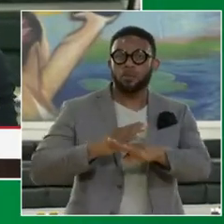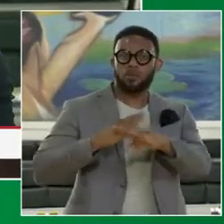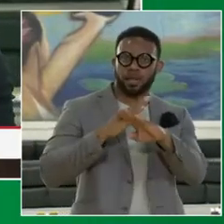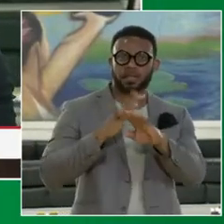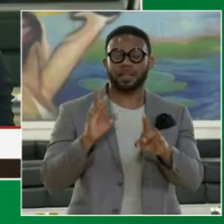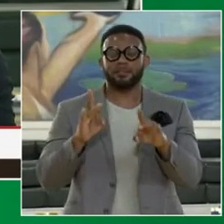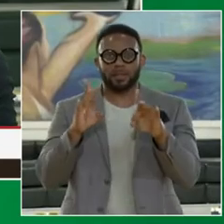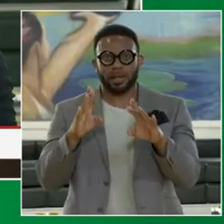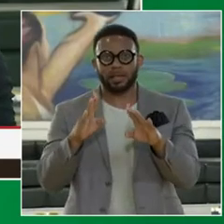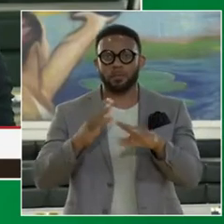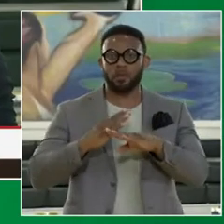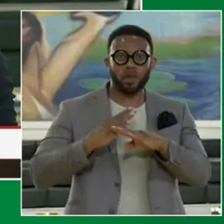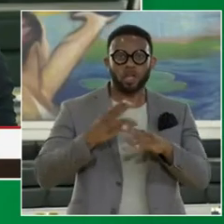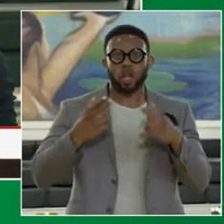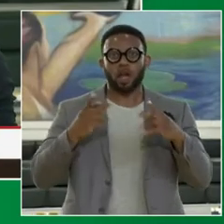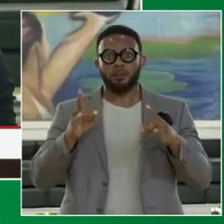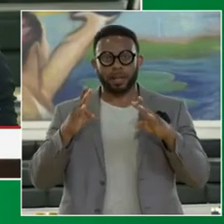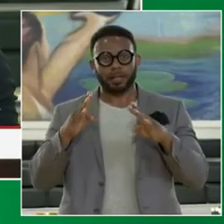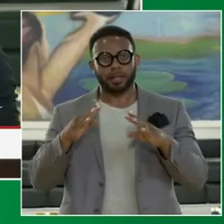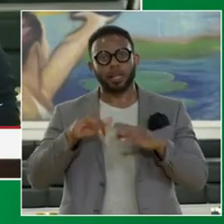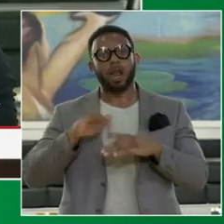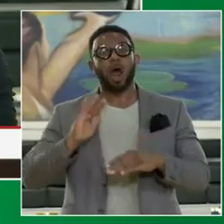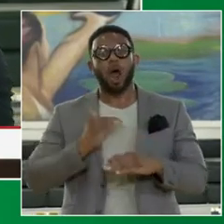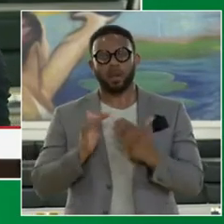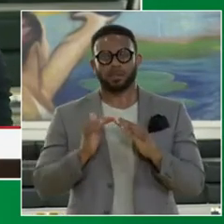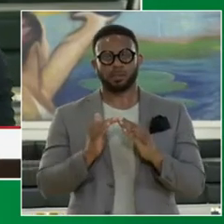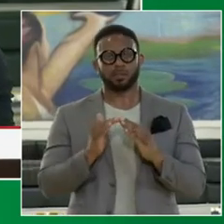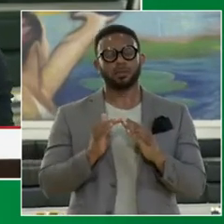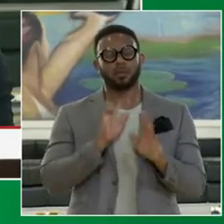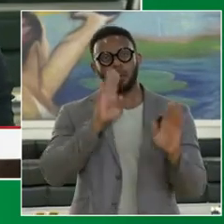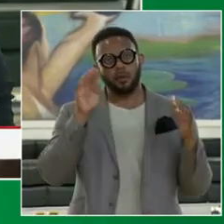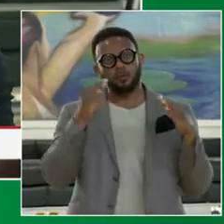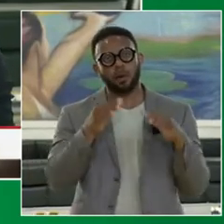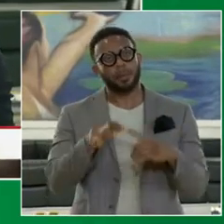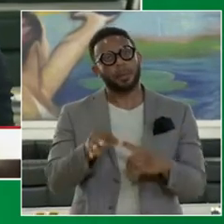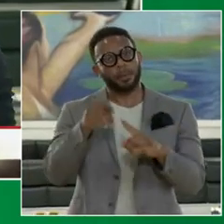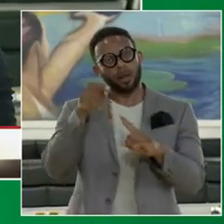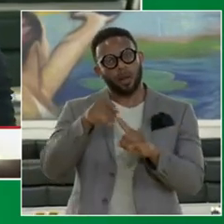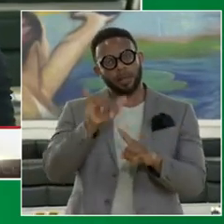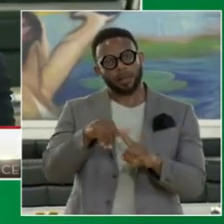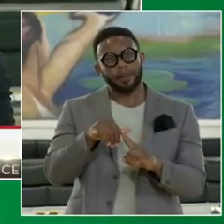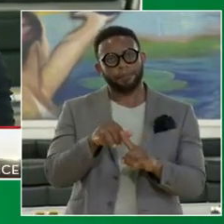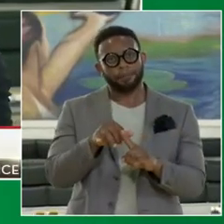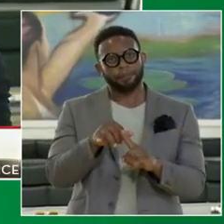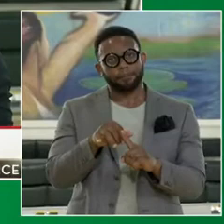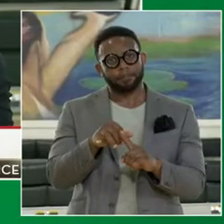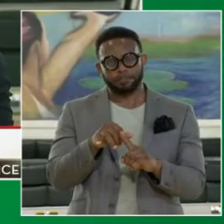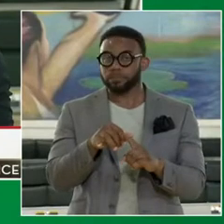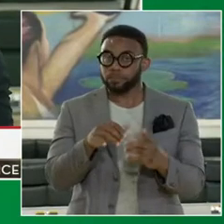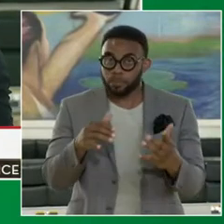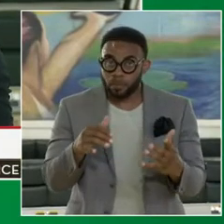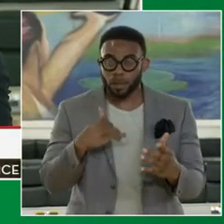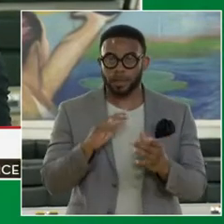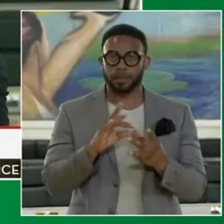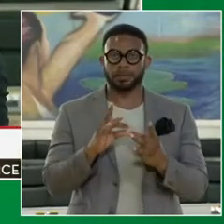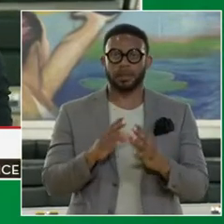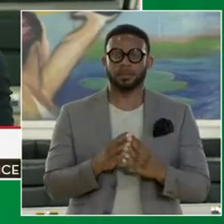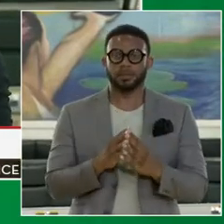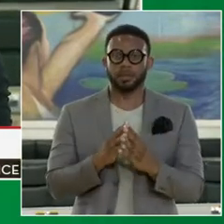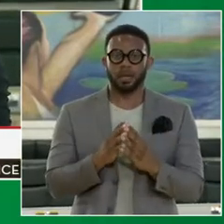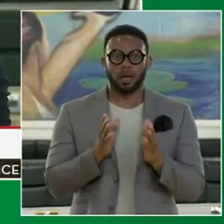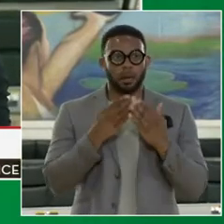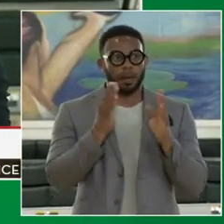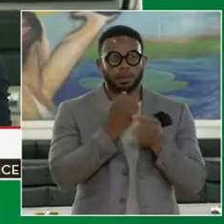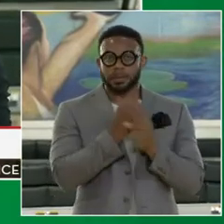of violence and prevention of gun violence in particular in our city. So we're going to focus primarily on that. Suffice it to say, though, our